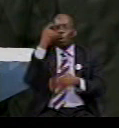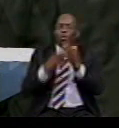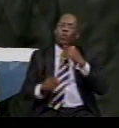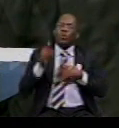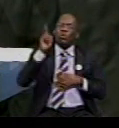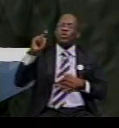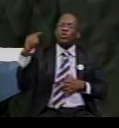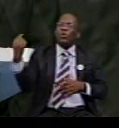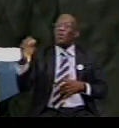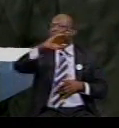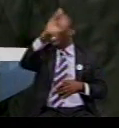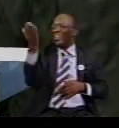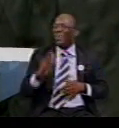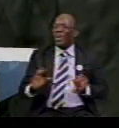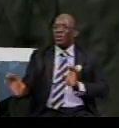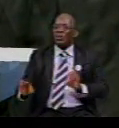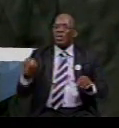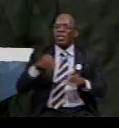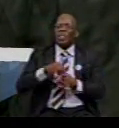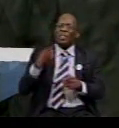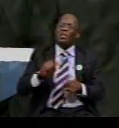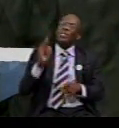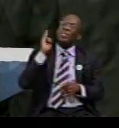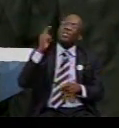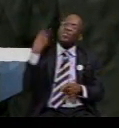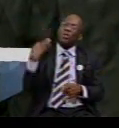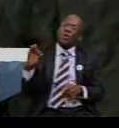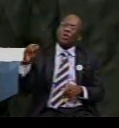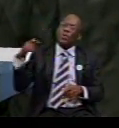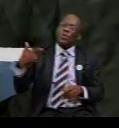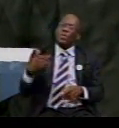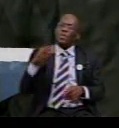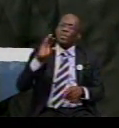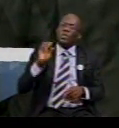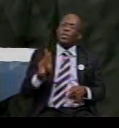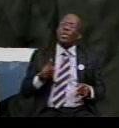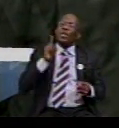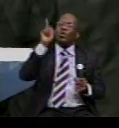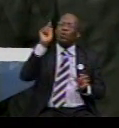GCK, you will do it tomorrow in Jesus' name.